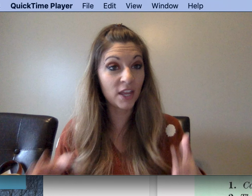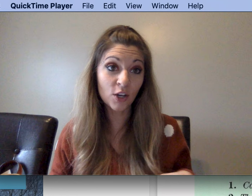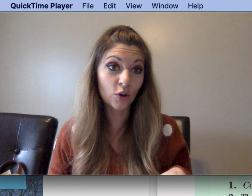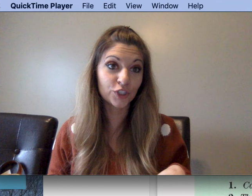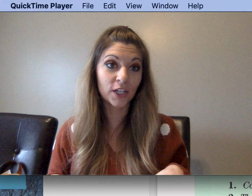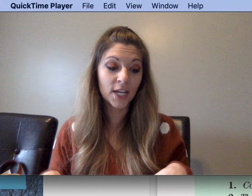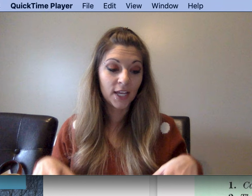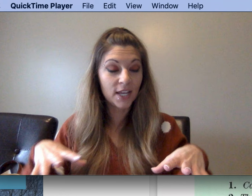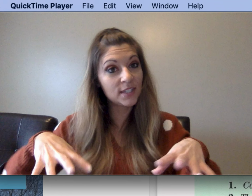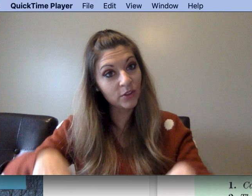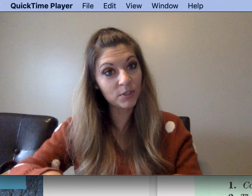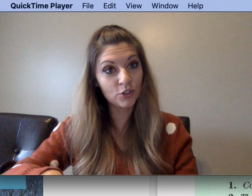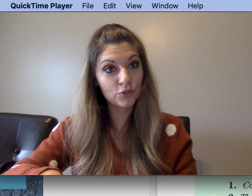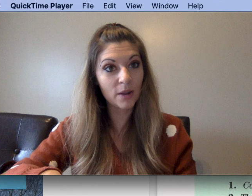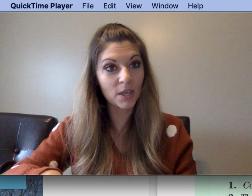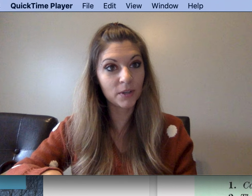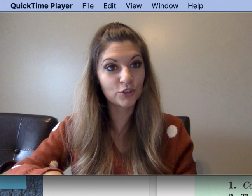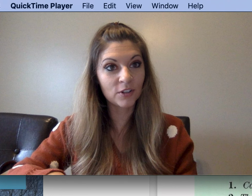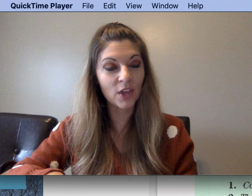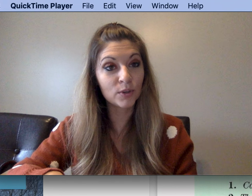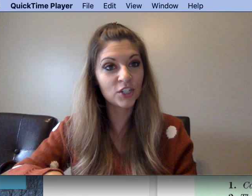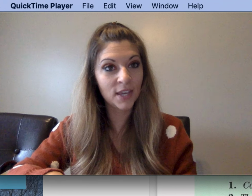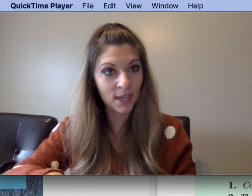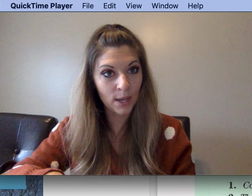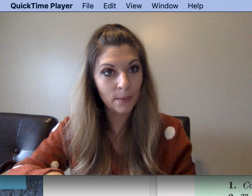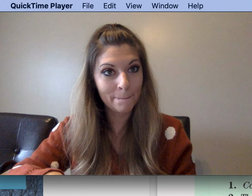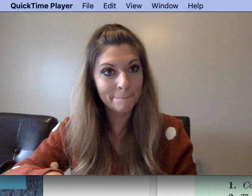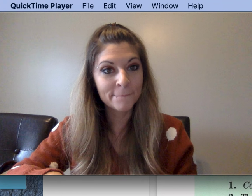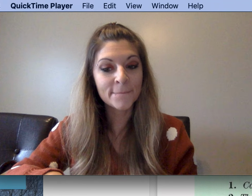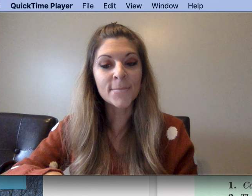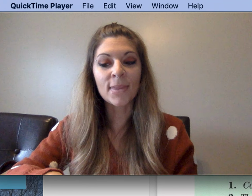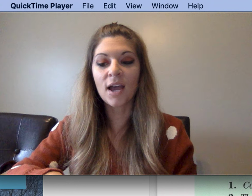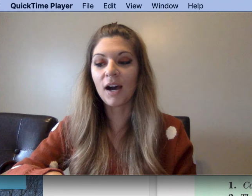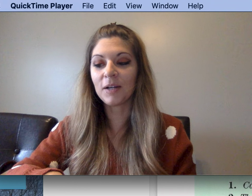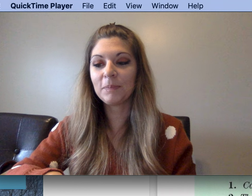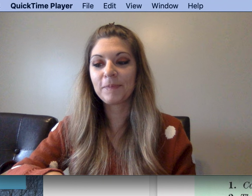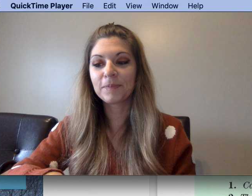from any culture and tell them to describe that picture in their language, and they can.